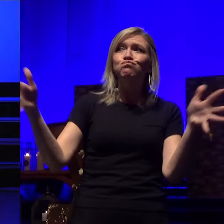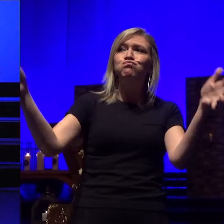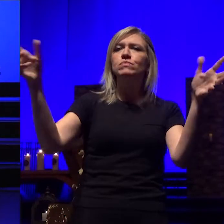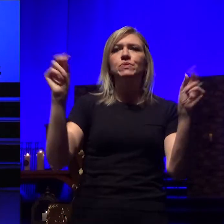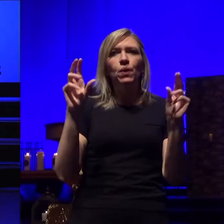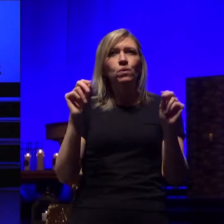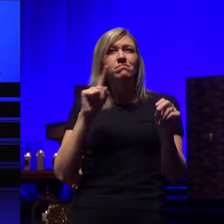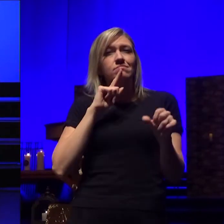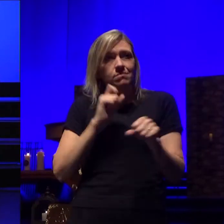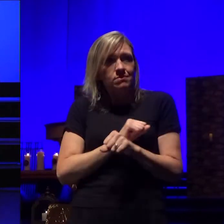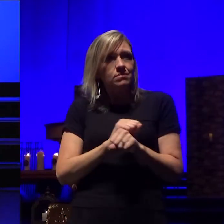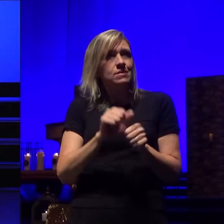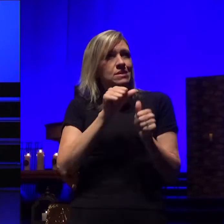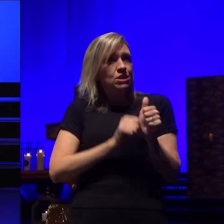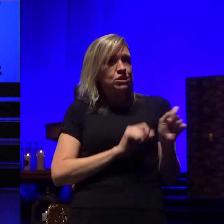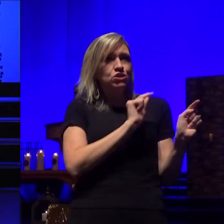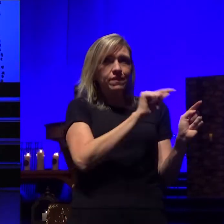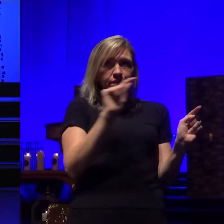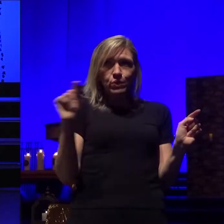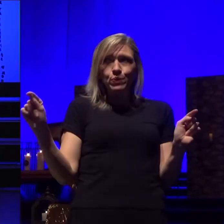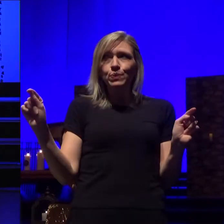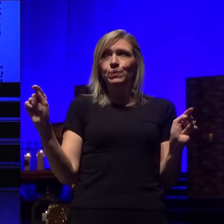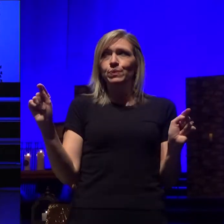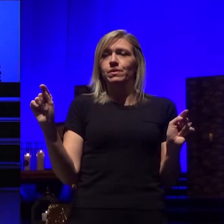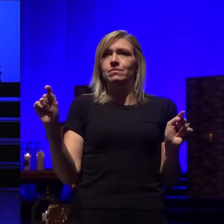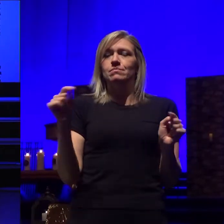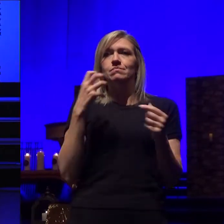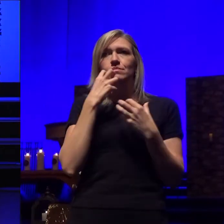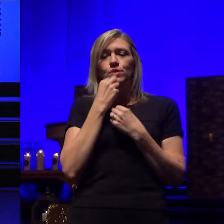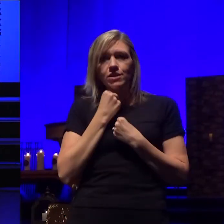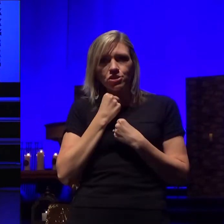truth of who each one of you are, the preciousness of life and